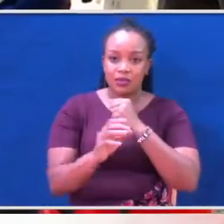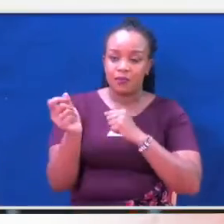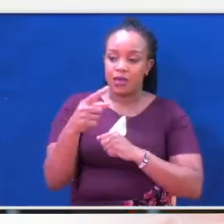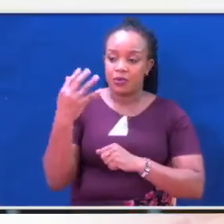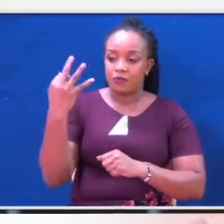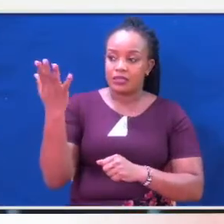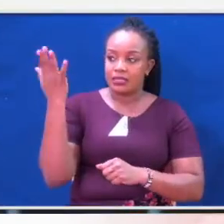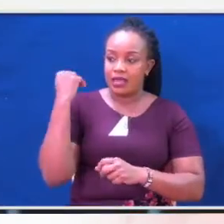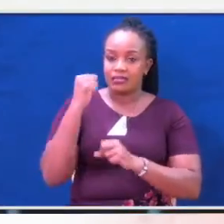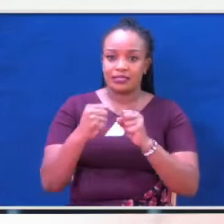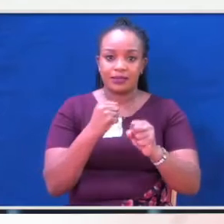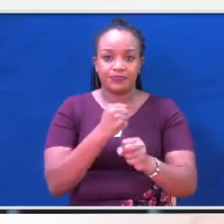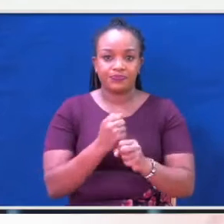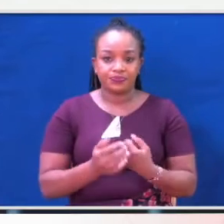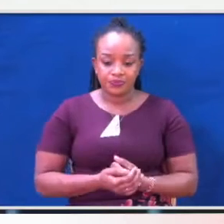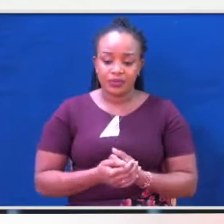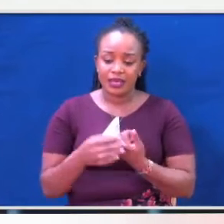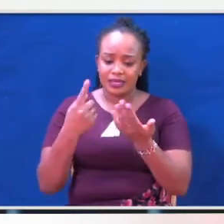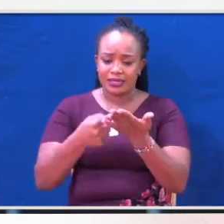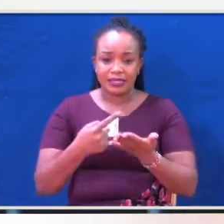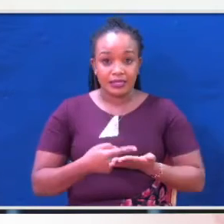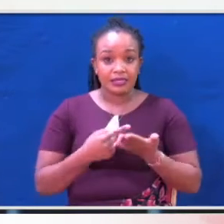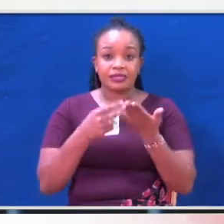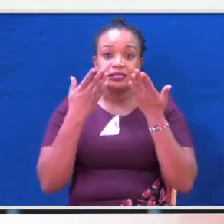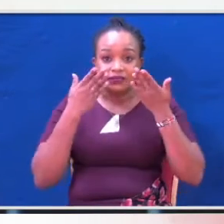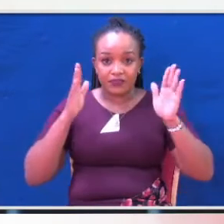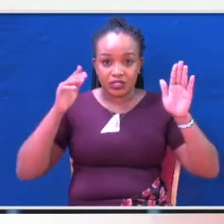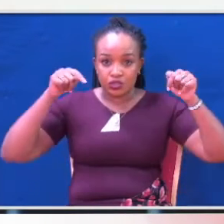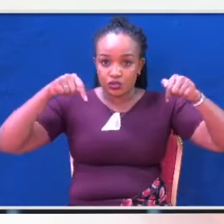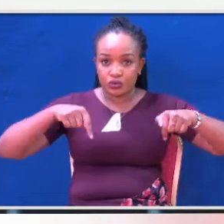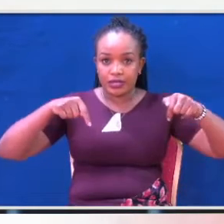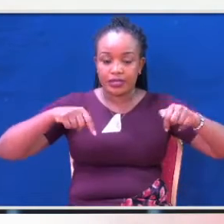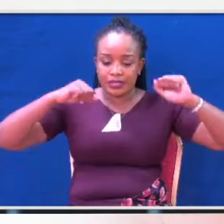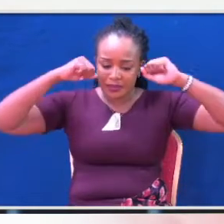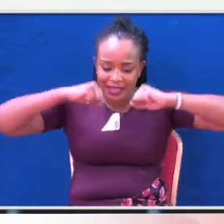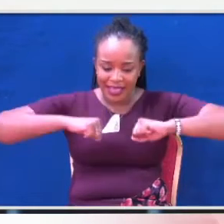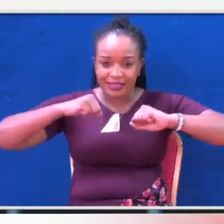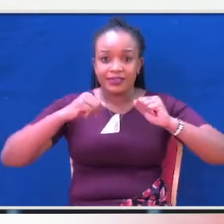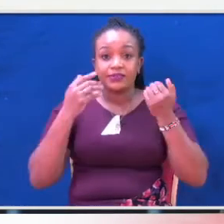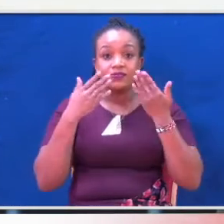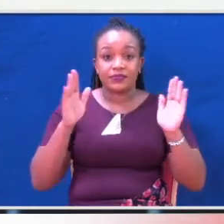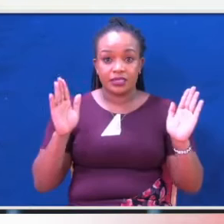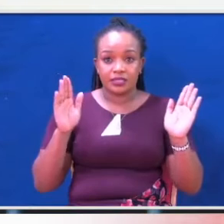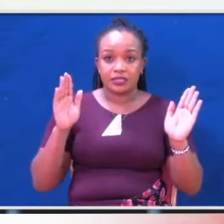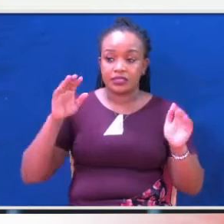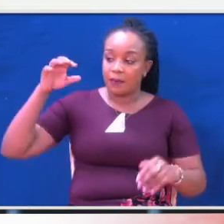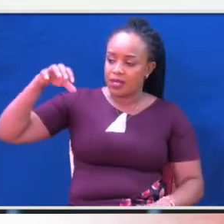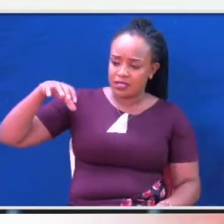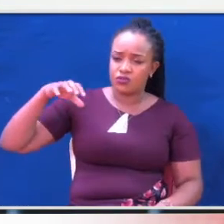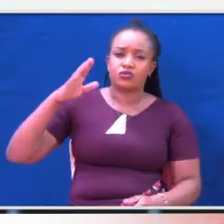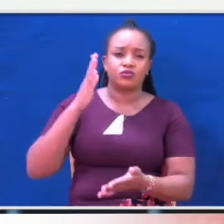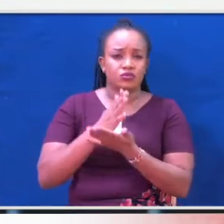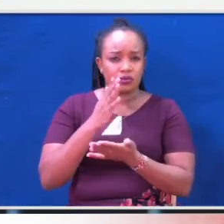year. And as discussed today, and we are in agreement, the matatu public service vehicle operators are indeed